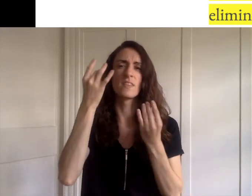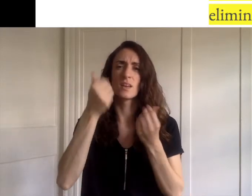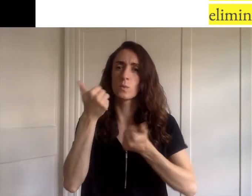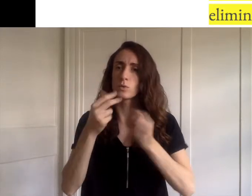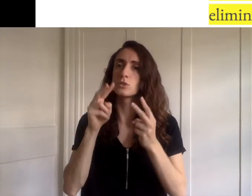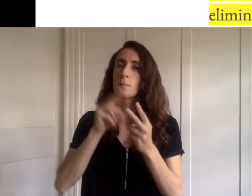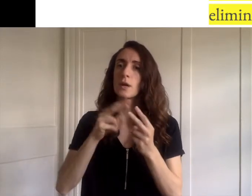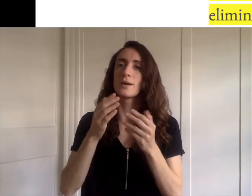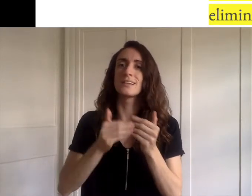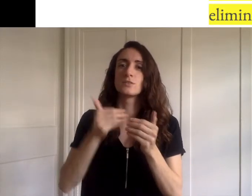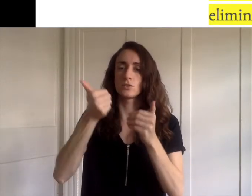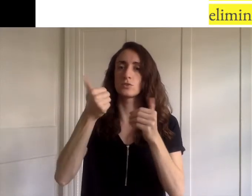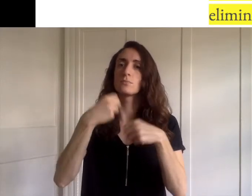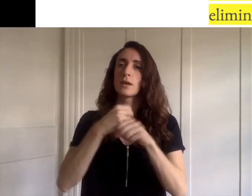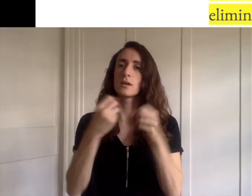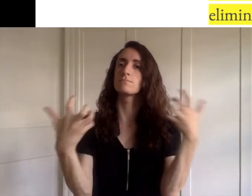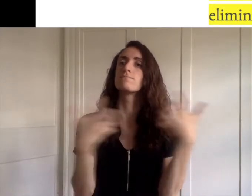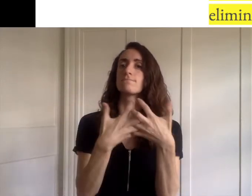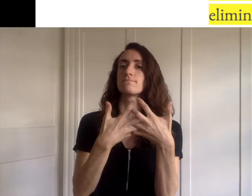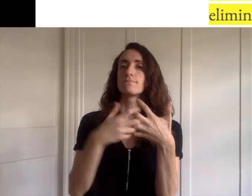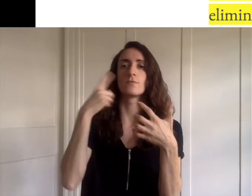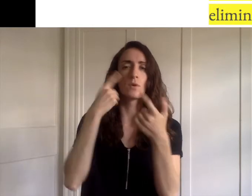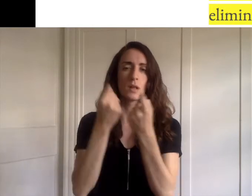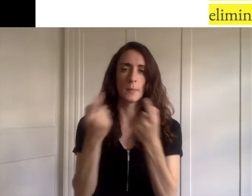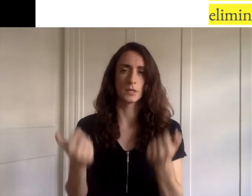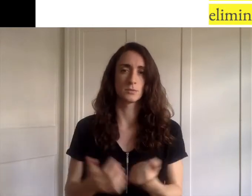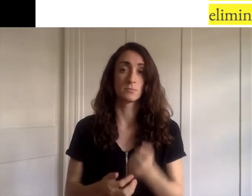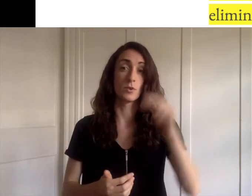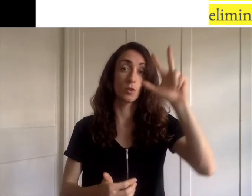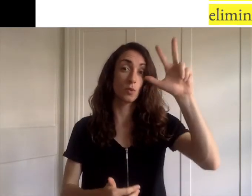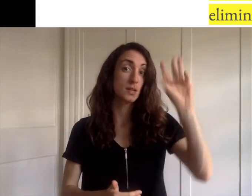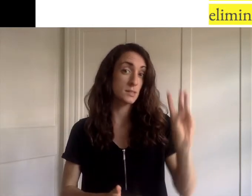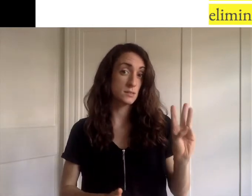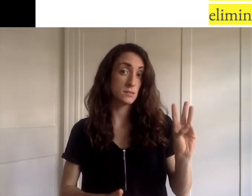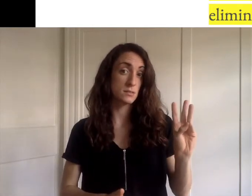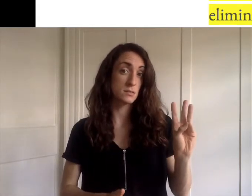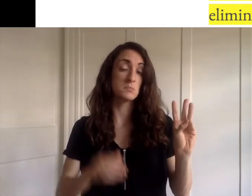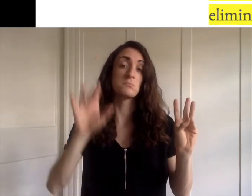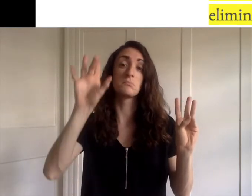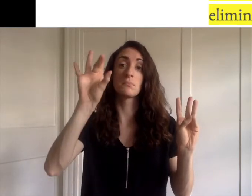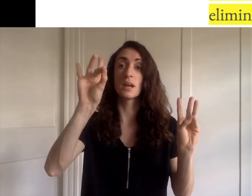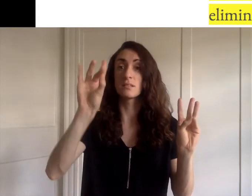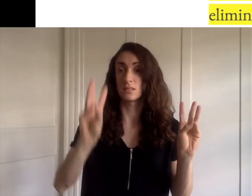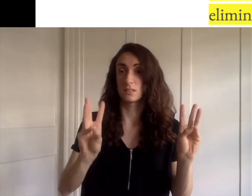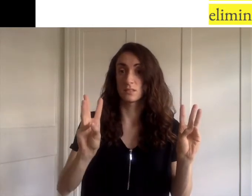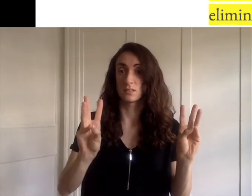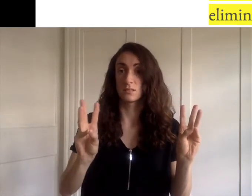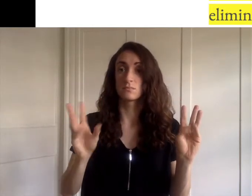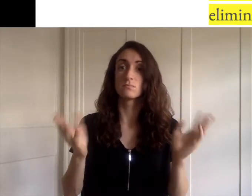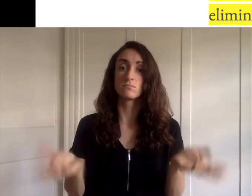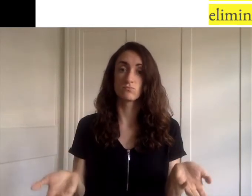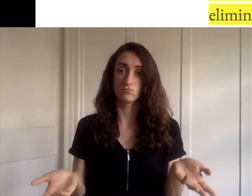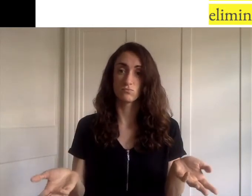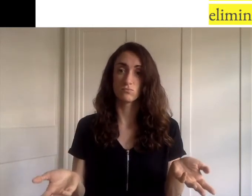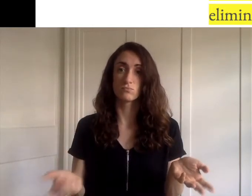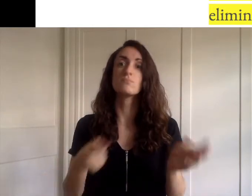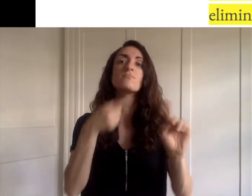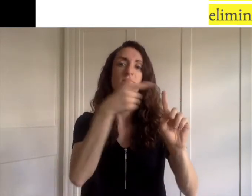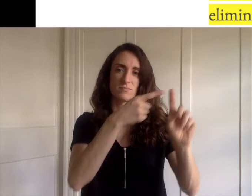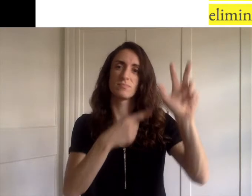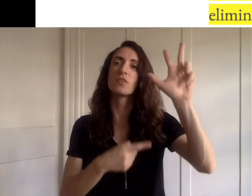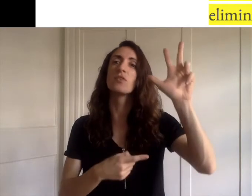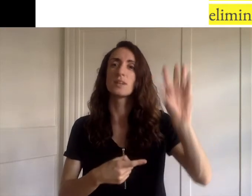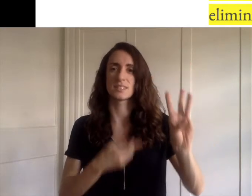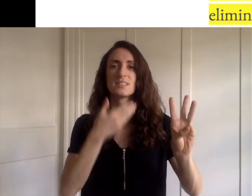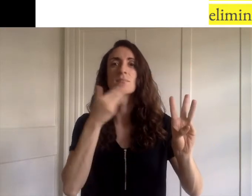So let's think about which pair might be easier to manipulate and make it work for the elimination method, 3 and 6 or 8 and 6.